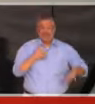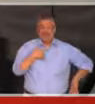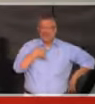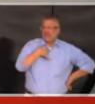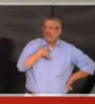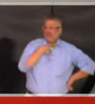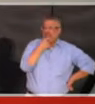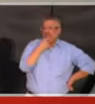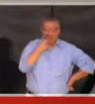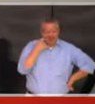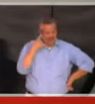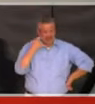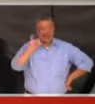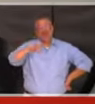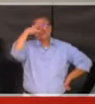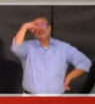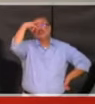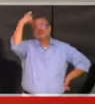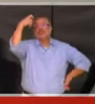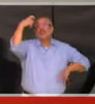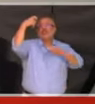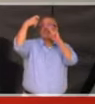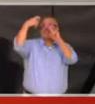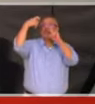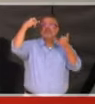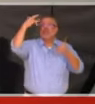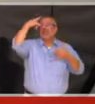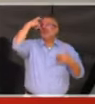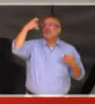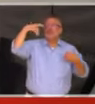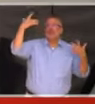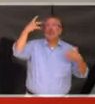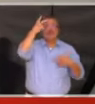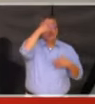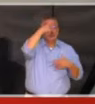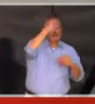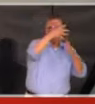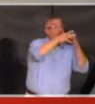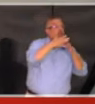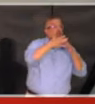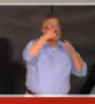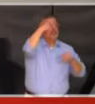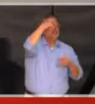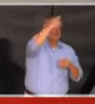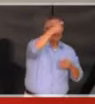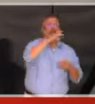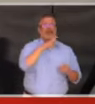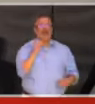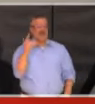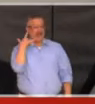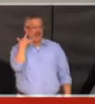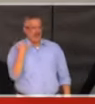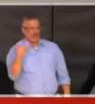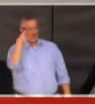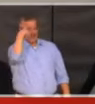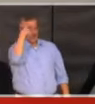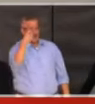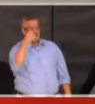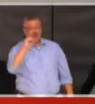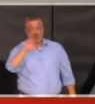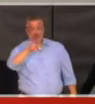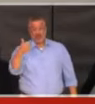question the dream. You know, I remind people all the time, there's two dreams, the American dream and the California dream. No